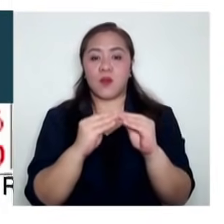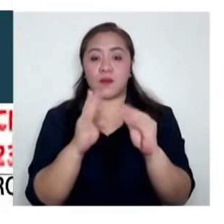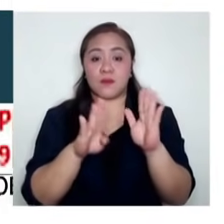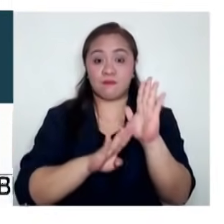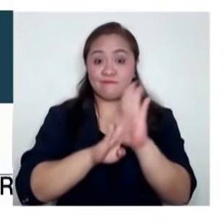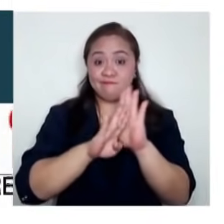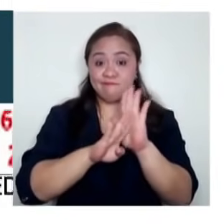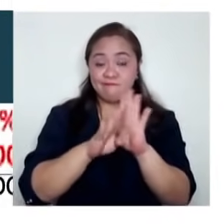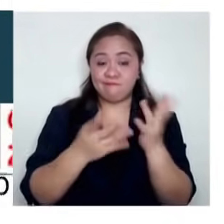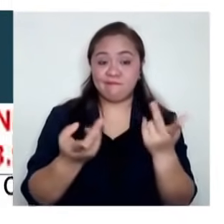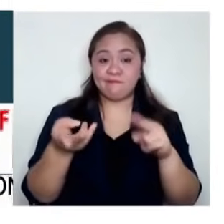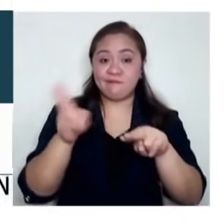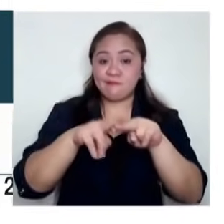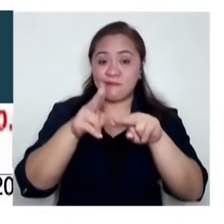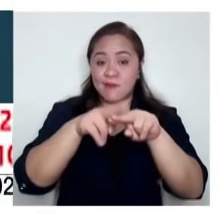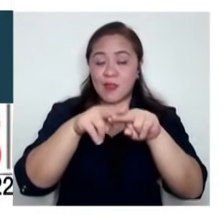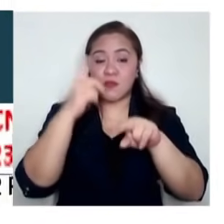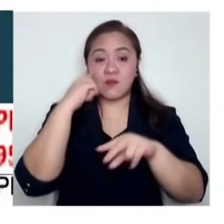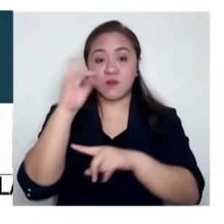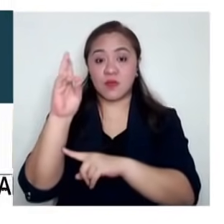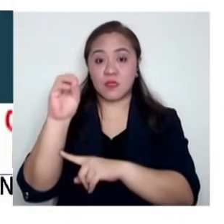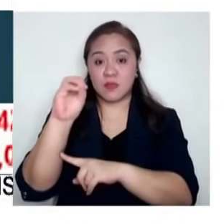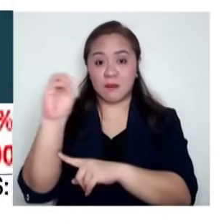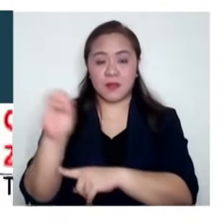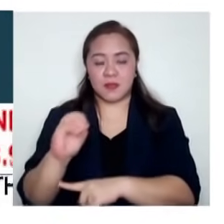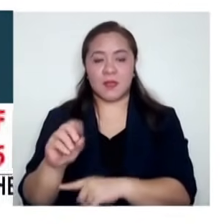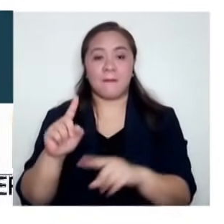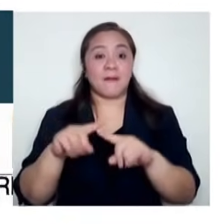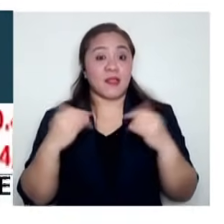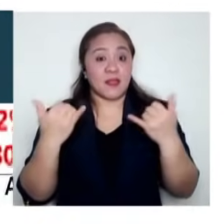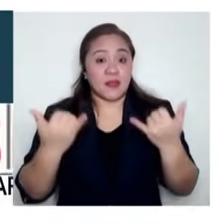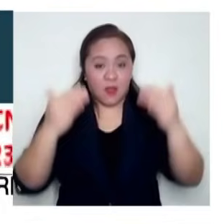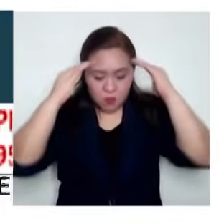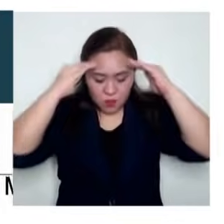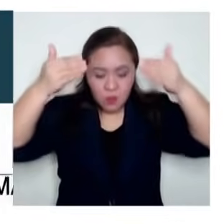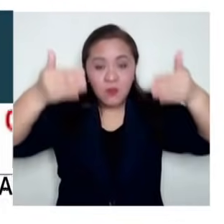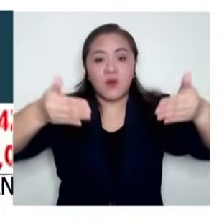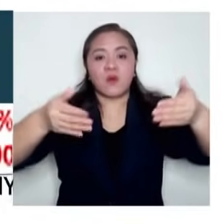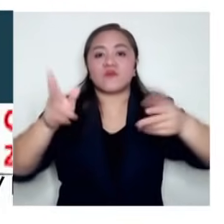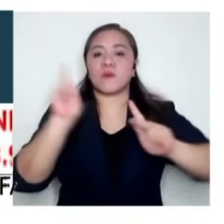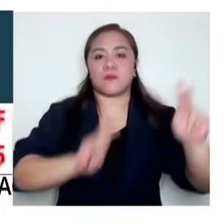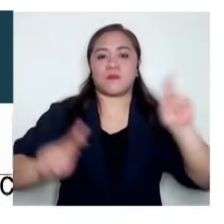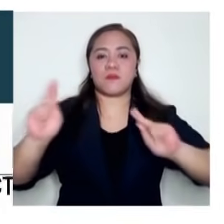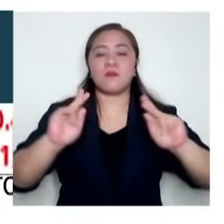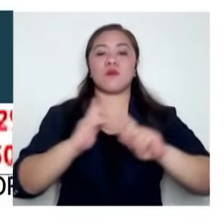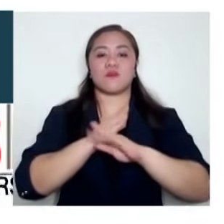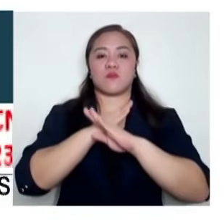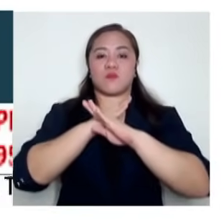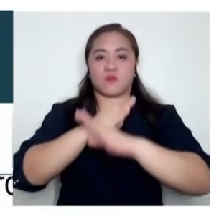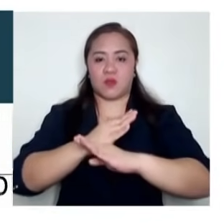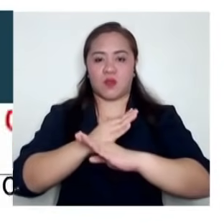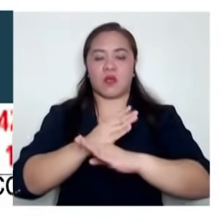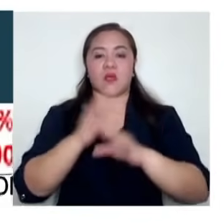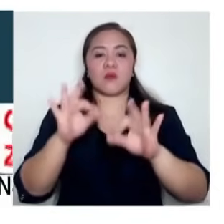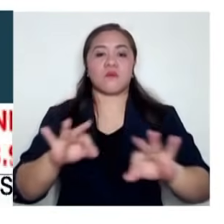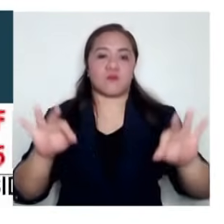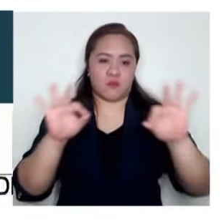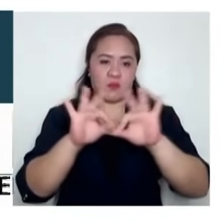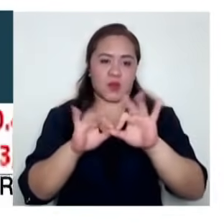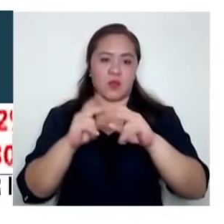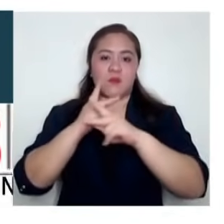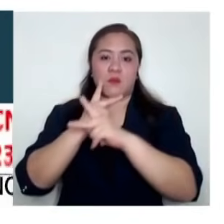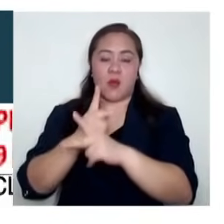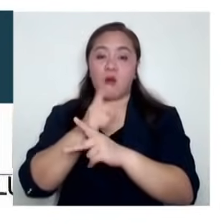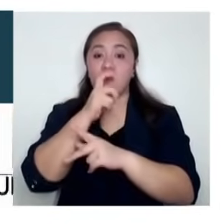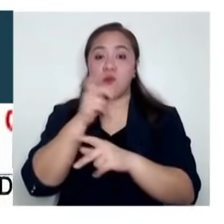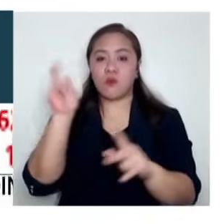than the 70% that we are targeting. But right now, we'd like to focus on the population protection. That is protecting all the vulnerable